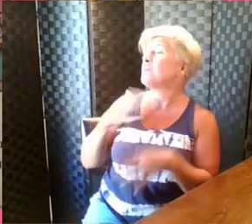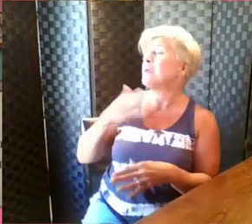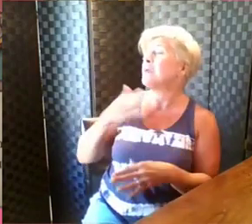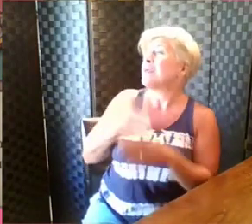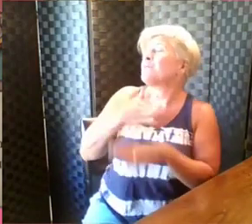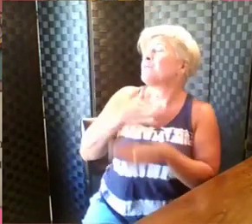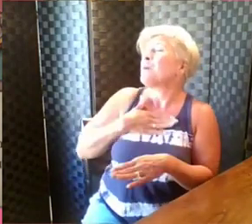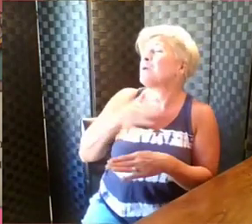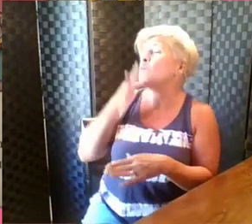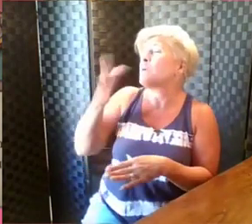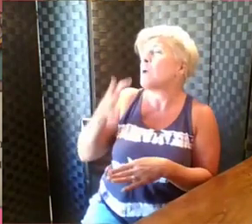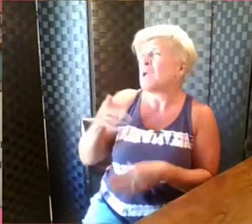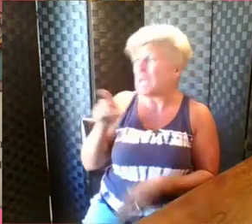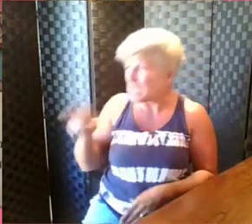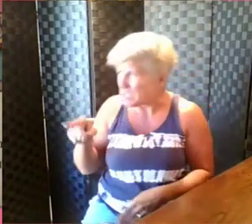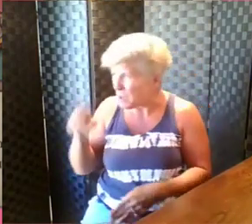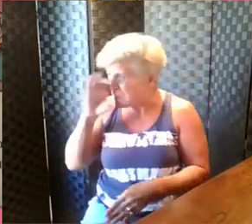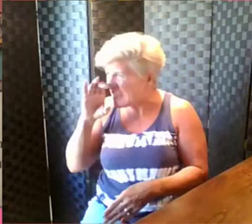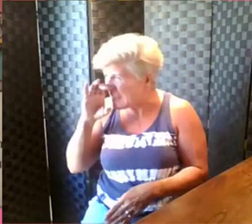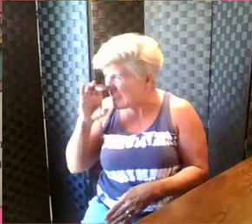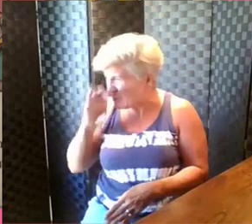after a flower.